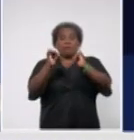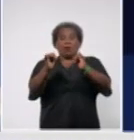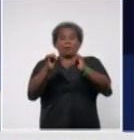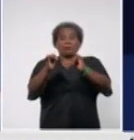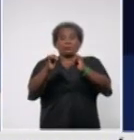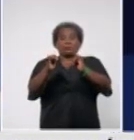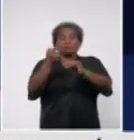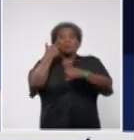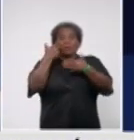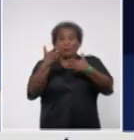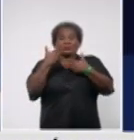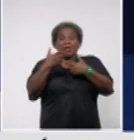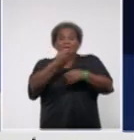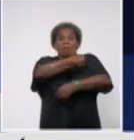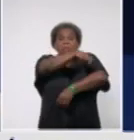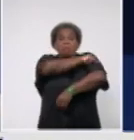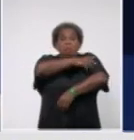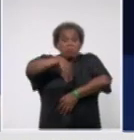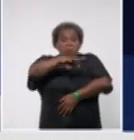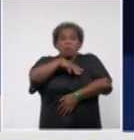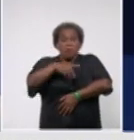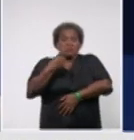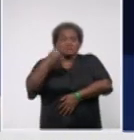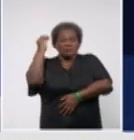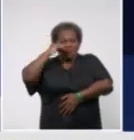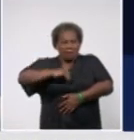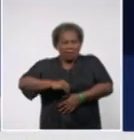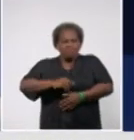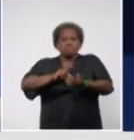439,204, of which